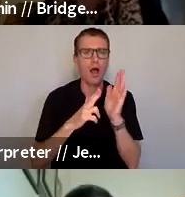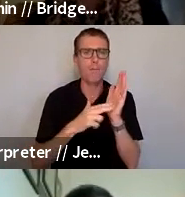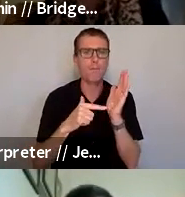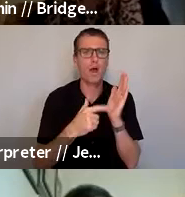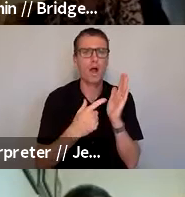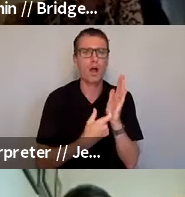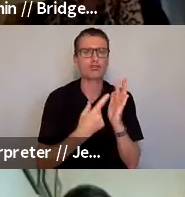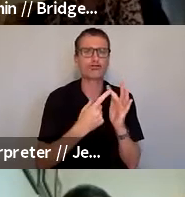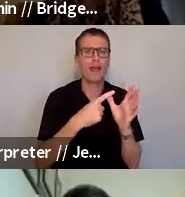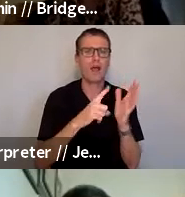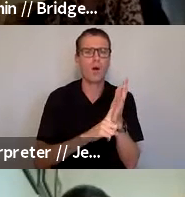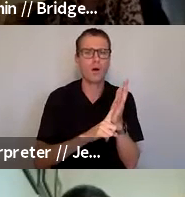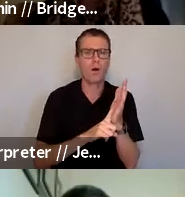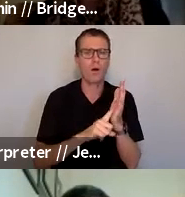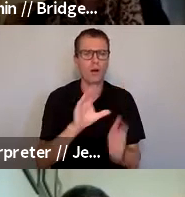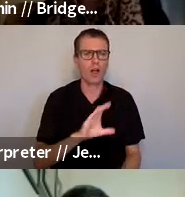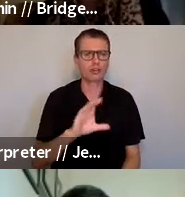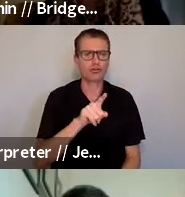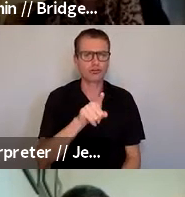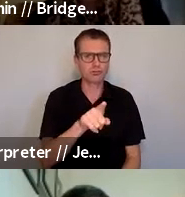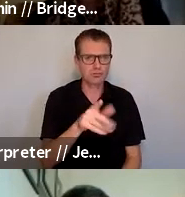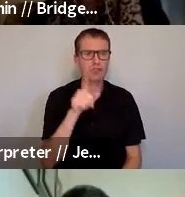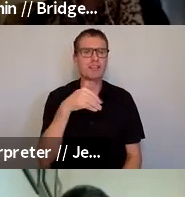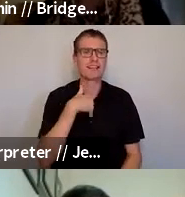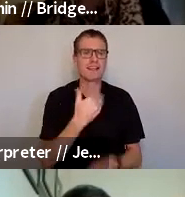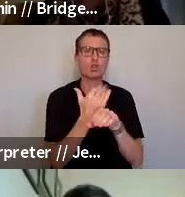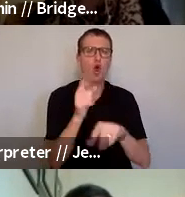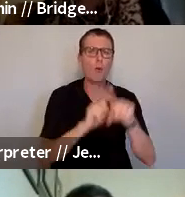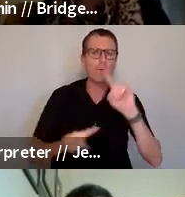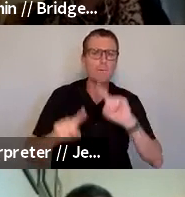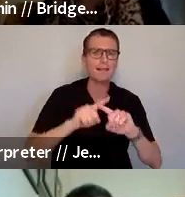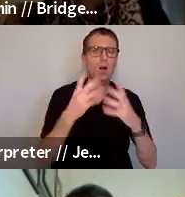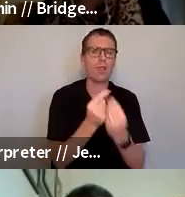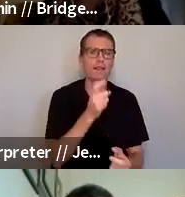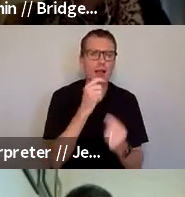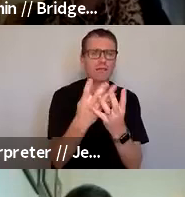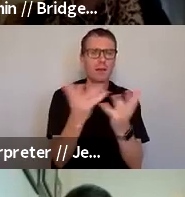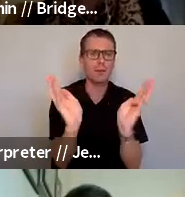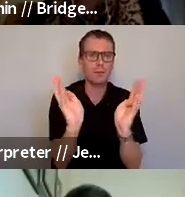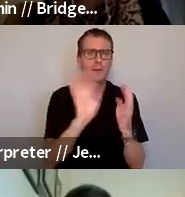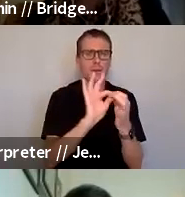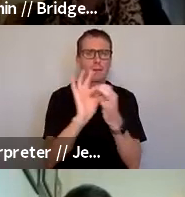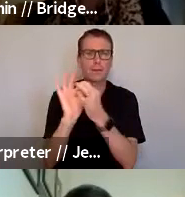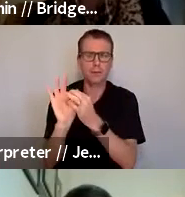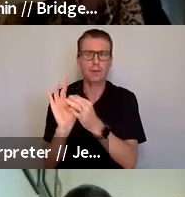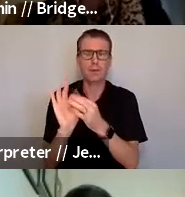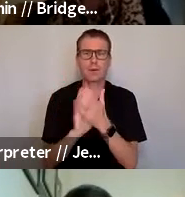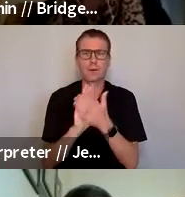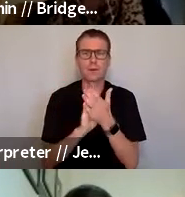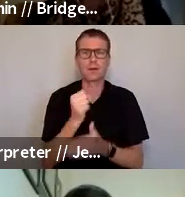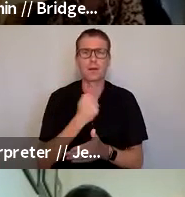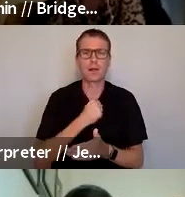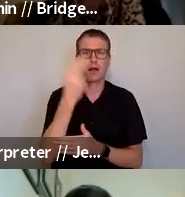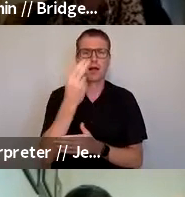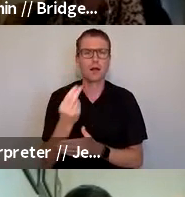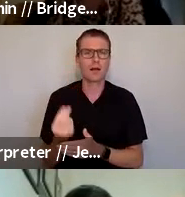needs a studio space and she needs to have Zoom meetings with the rest of her staff. So that means my painting studio has been taken away from